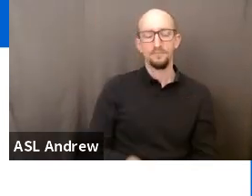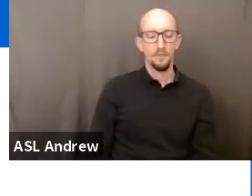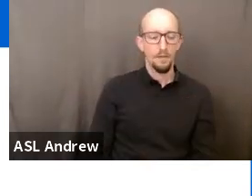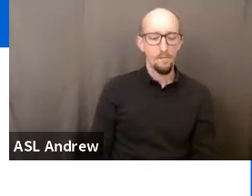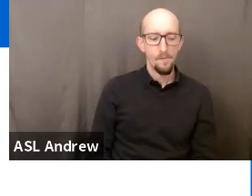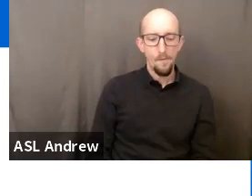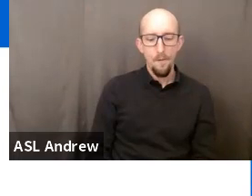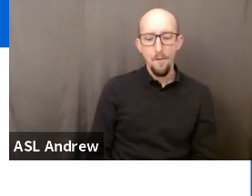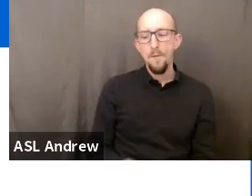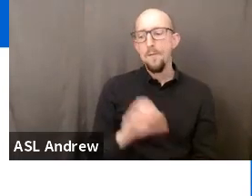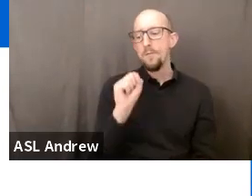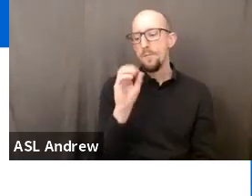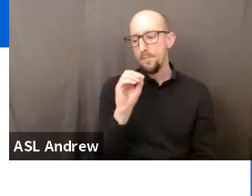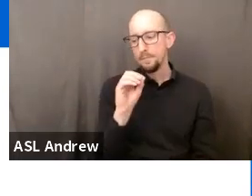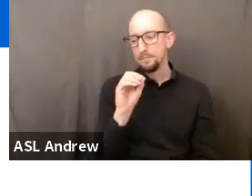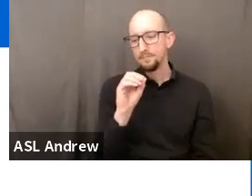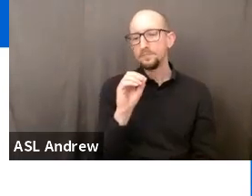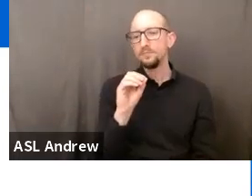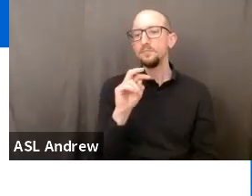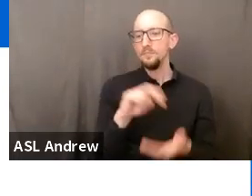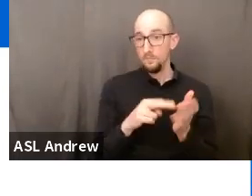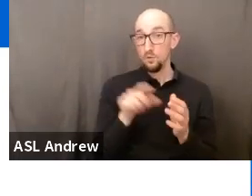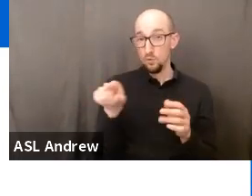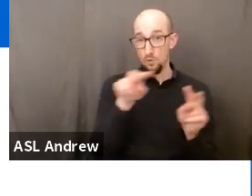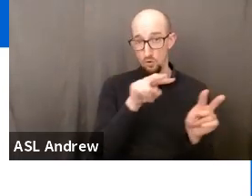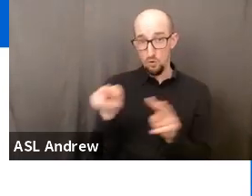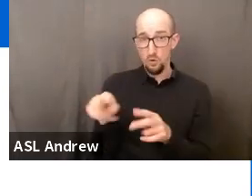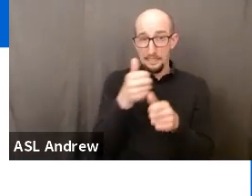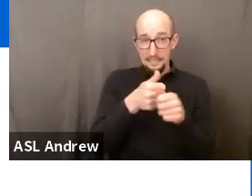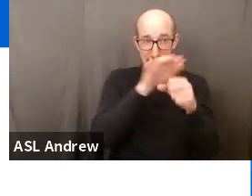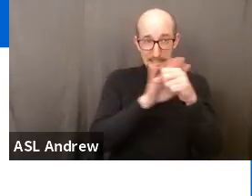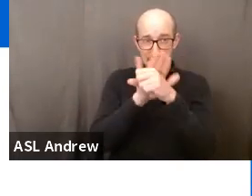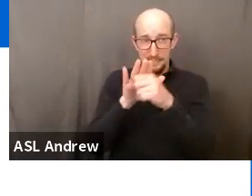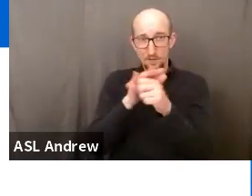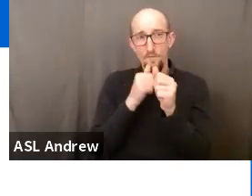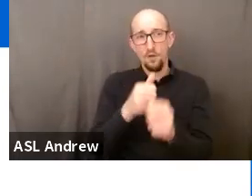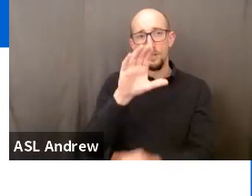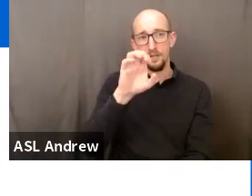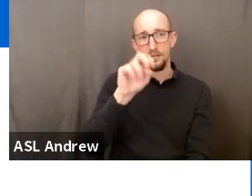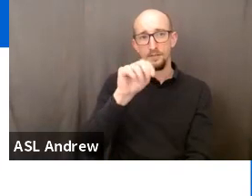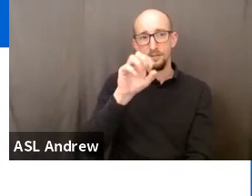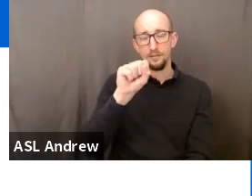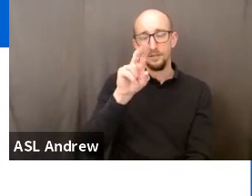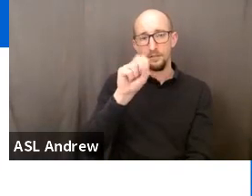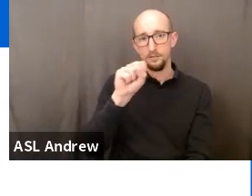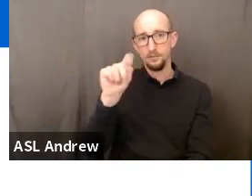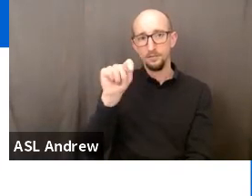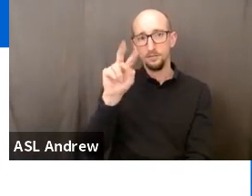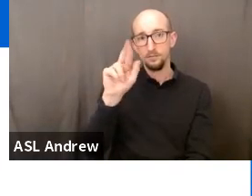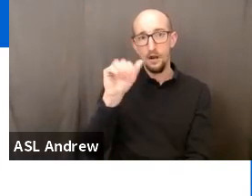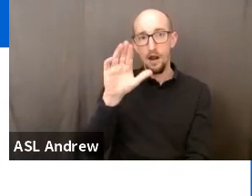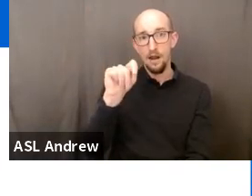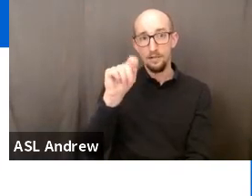then you're looking at census tracts and you are then in